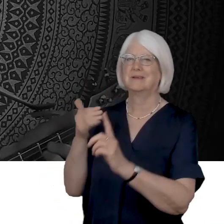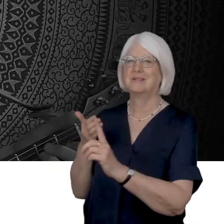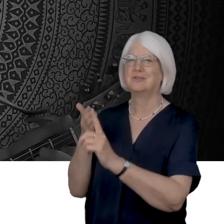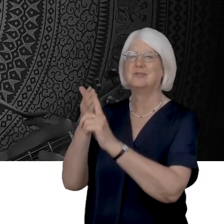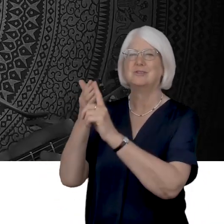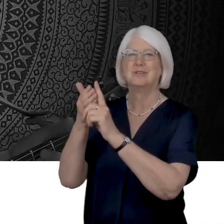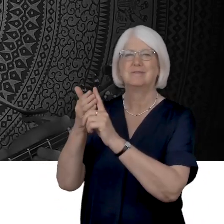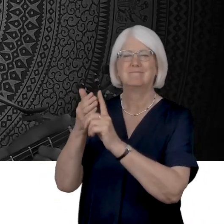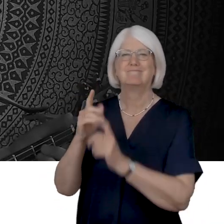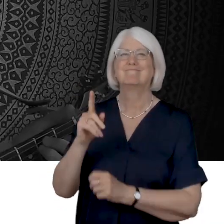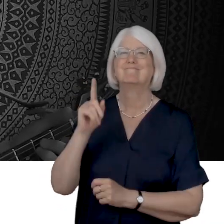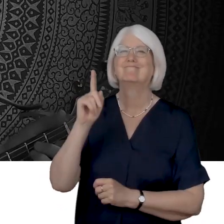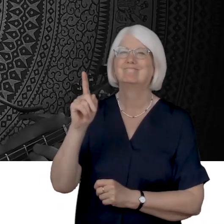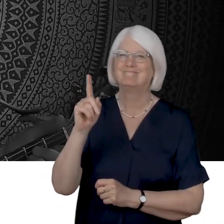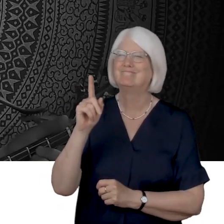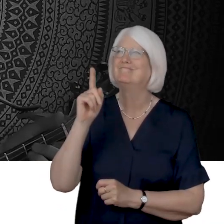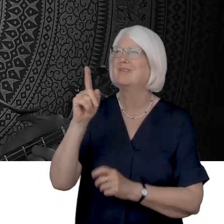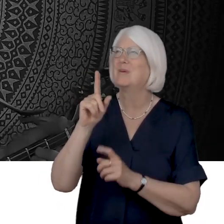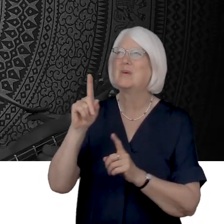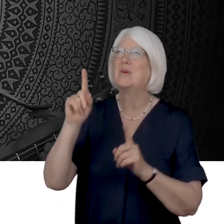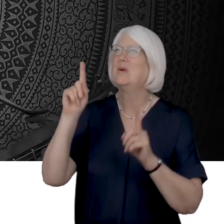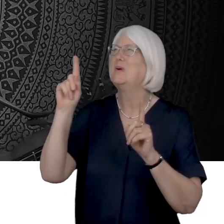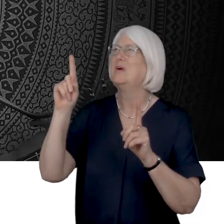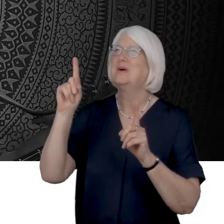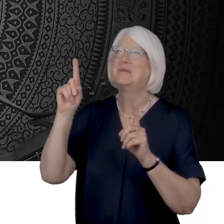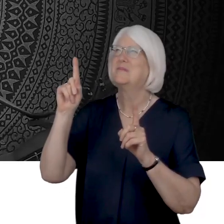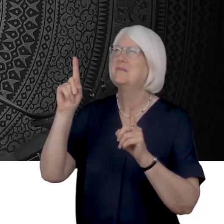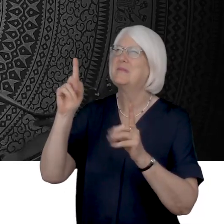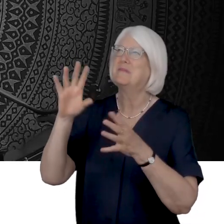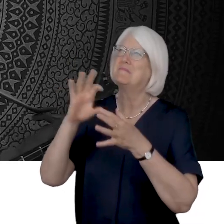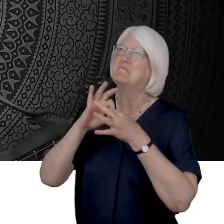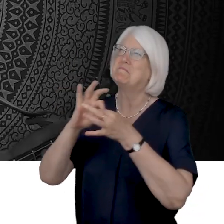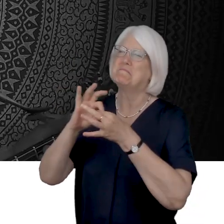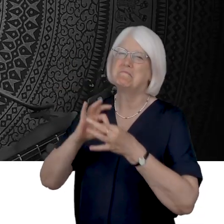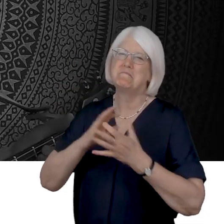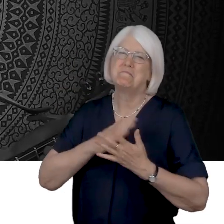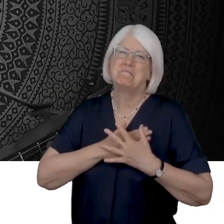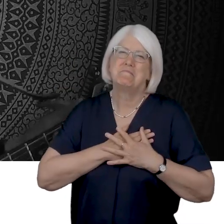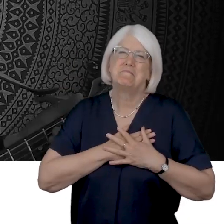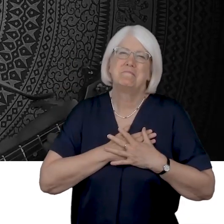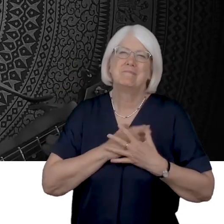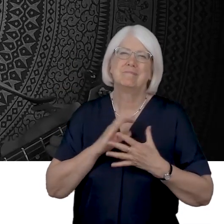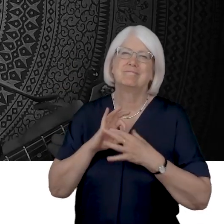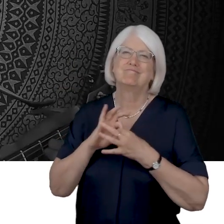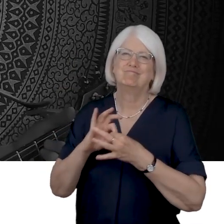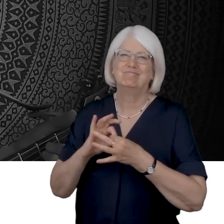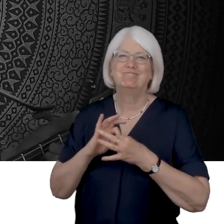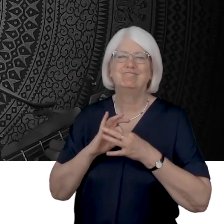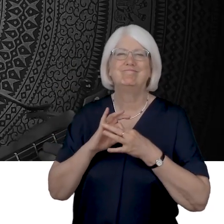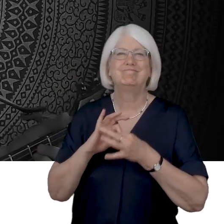My vision, O Lord, my